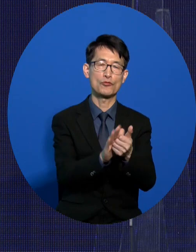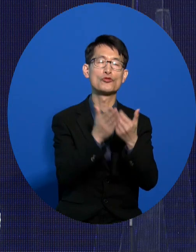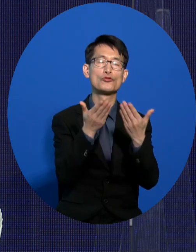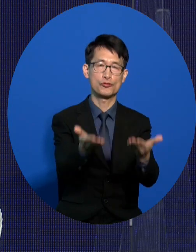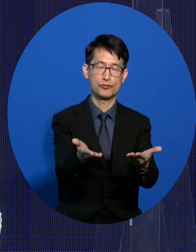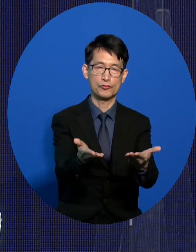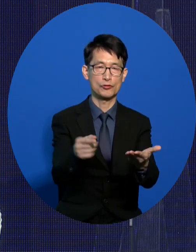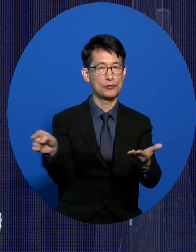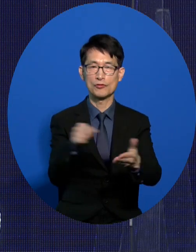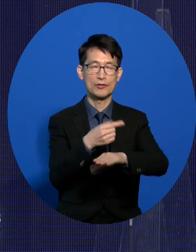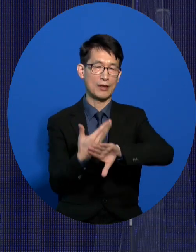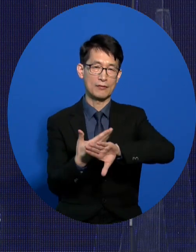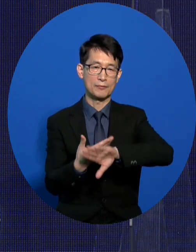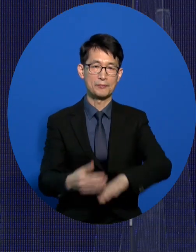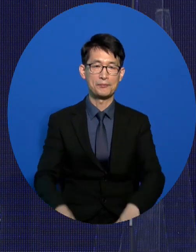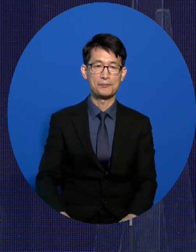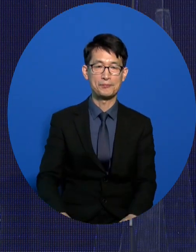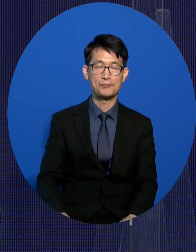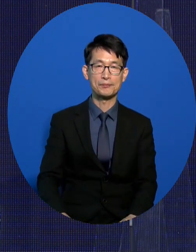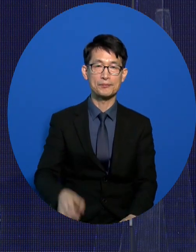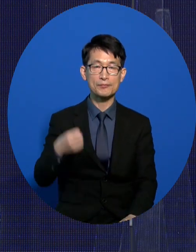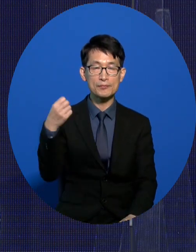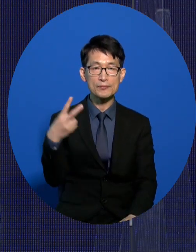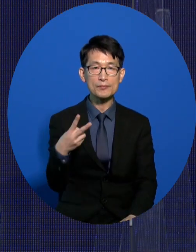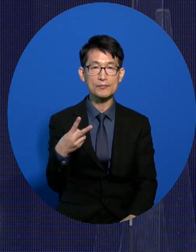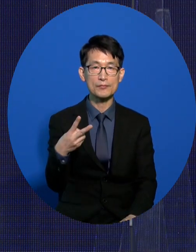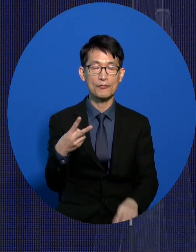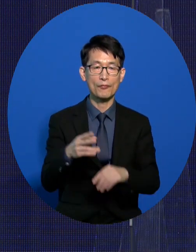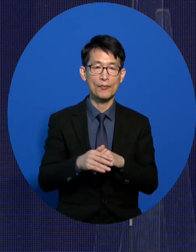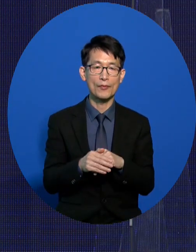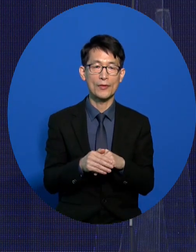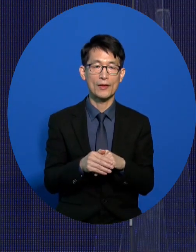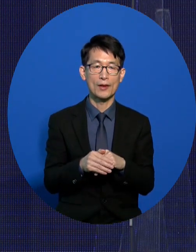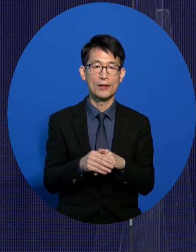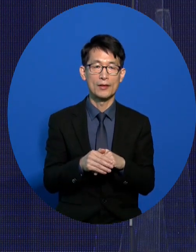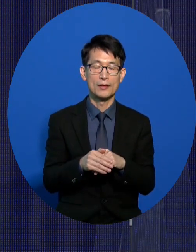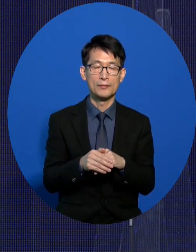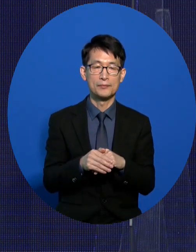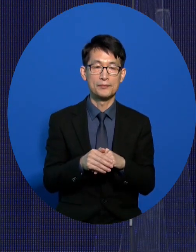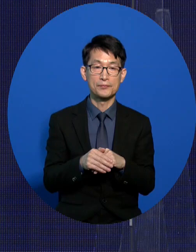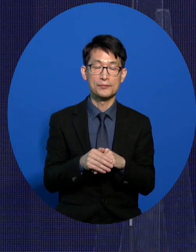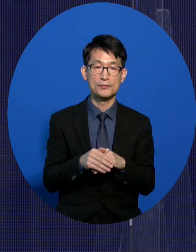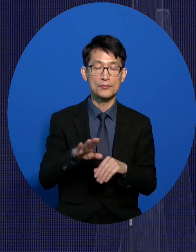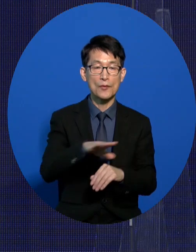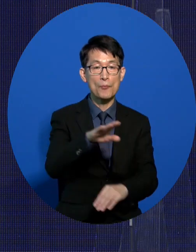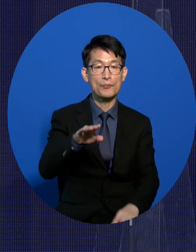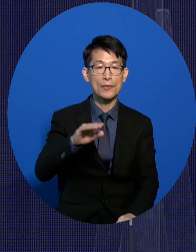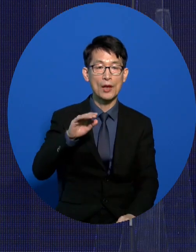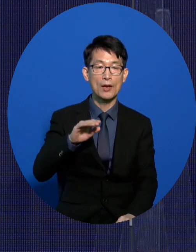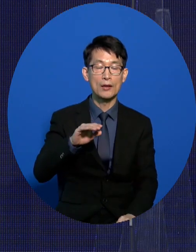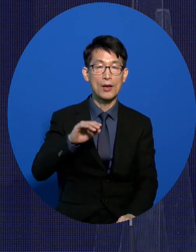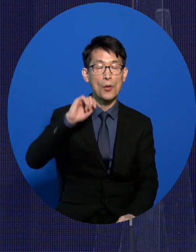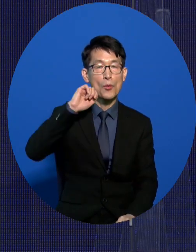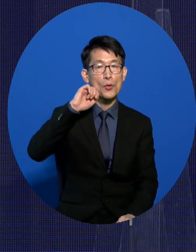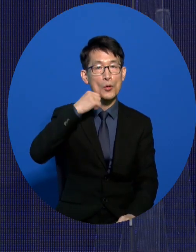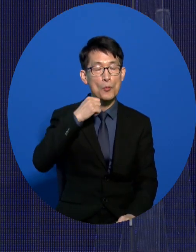all of the personnel needed, all of the resources, as well as the vehicle. And